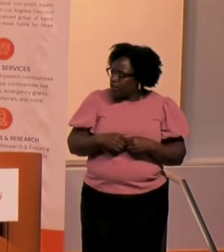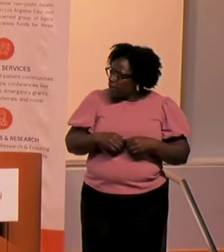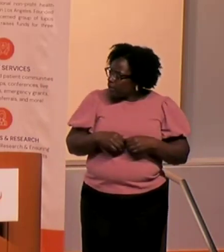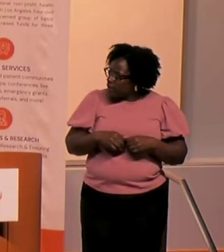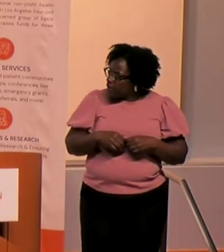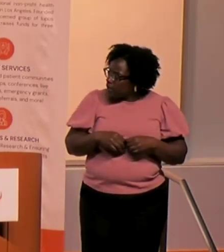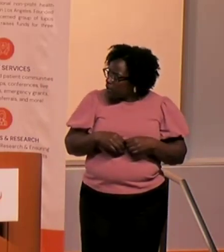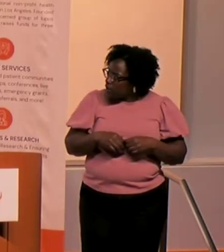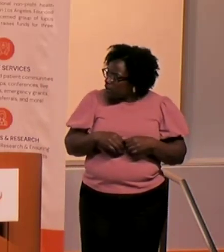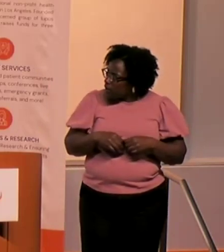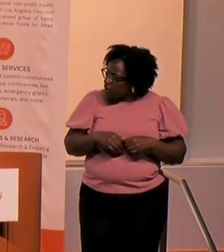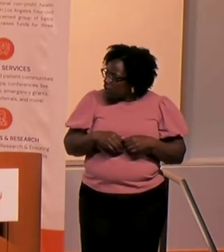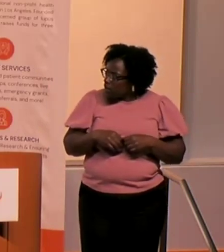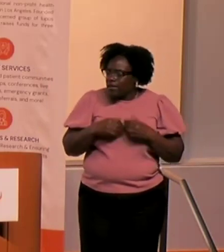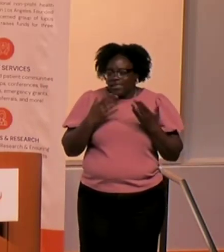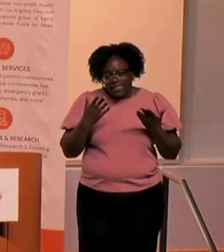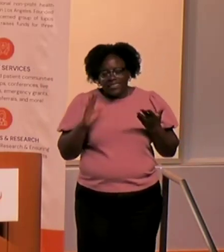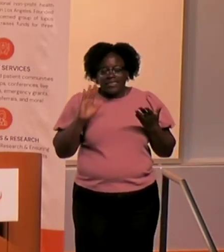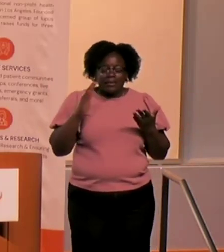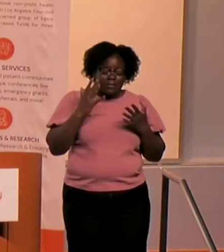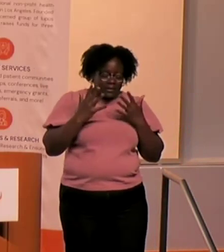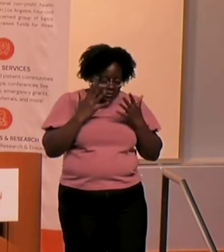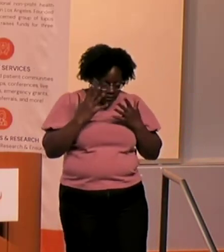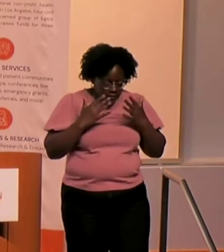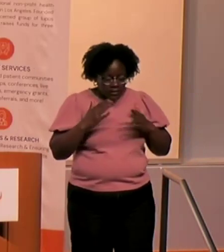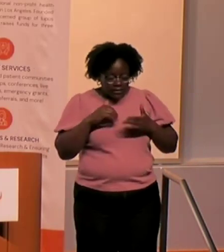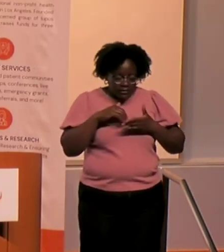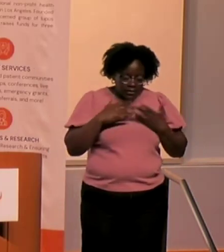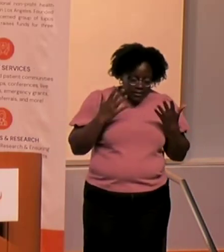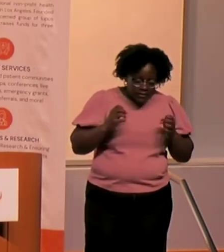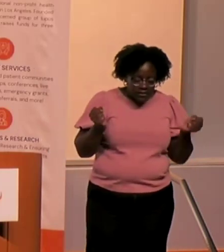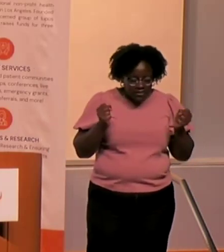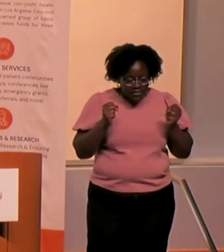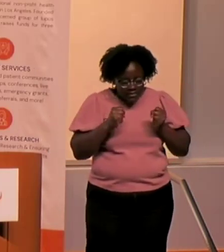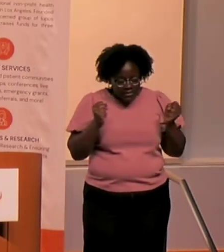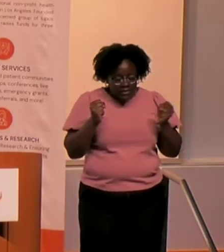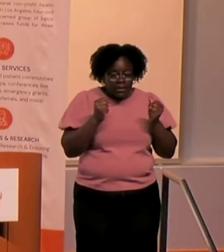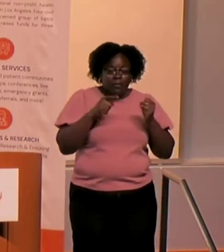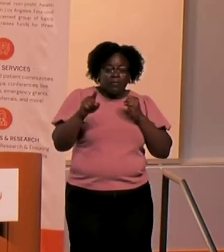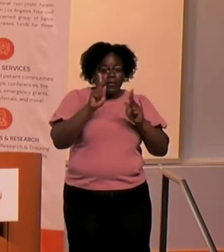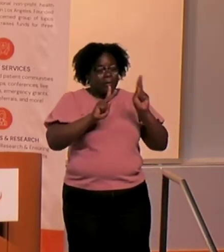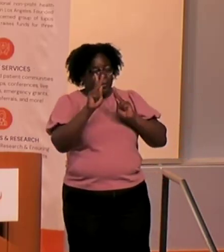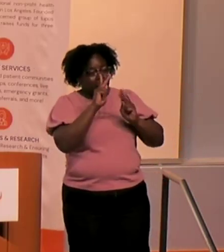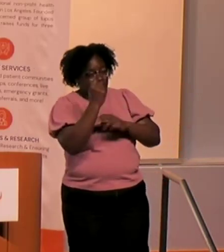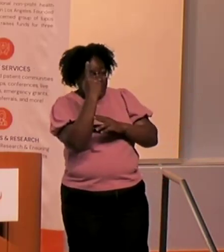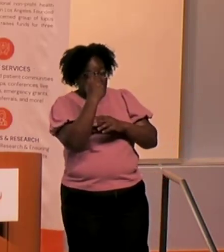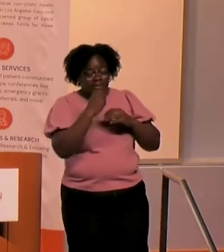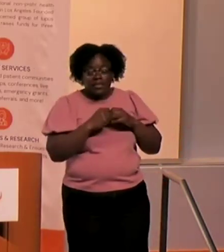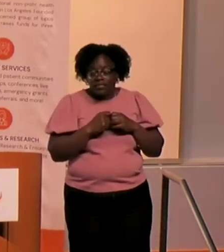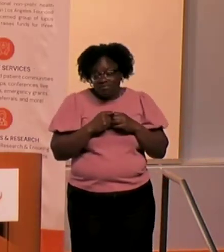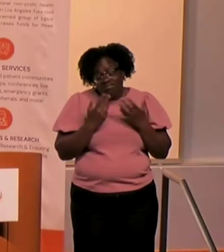even though it is like very vulnerable, but you know, in order for people to really understand, I think that's the only